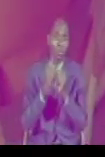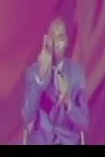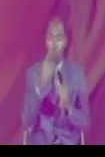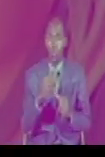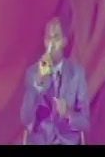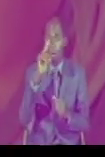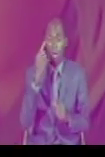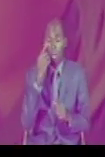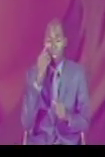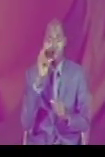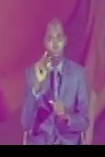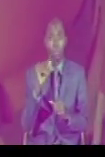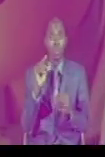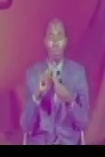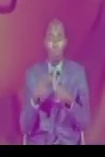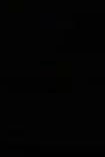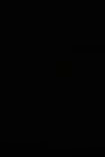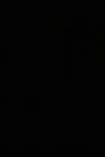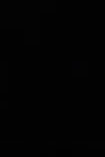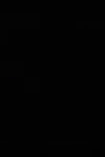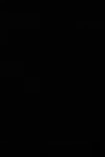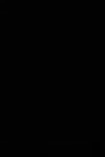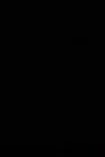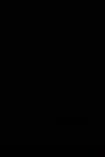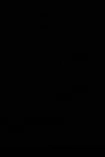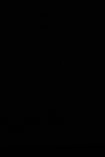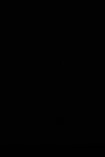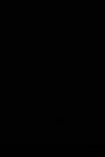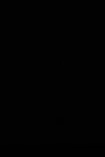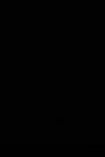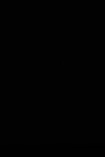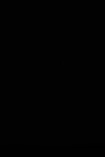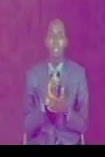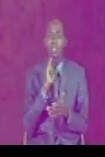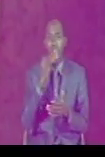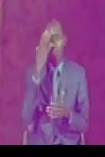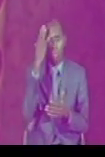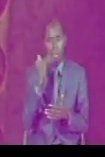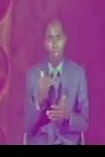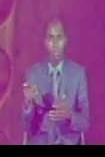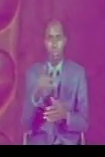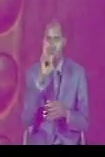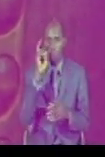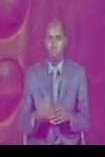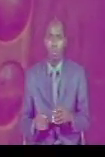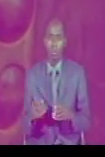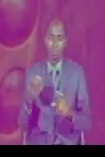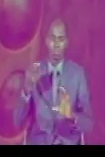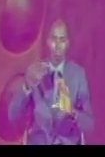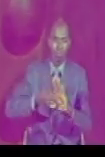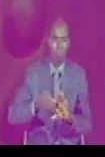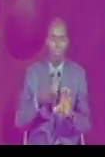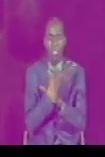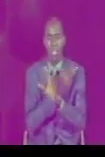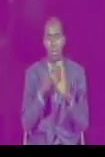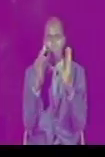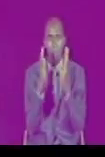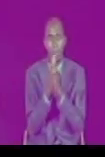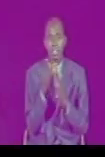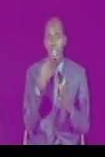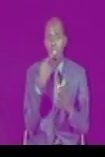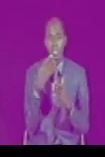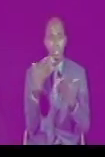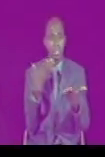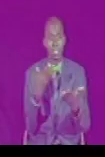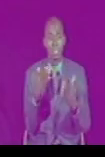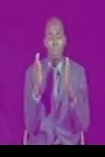eyes to see. And so that's why those two things were joined together. And prayer, and he says, pray before the